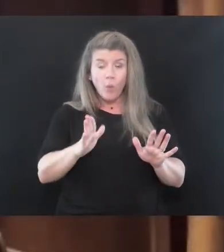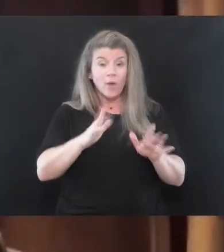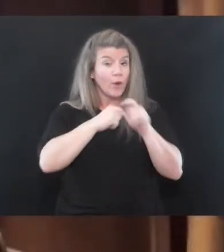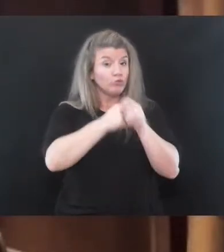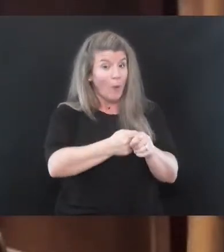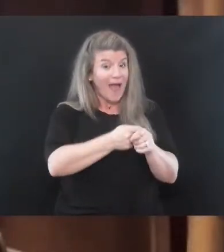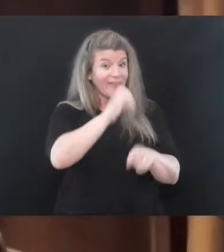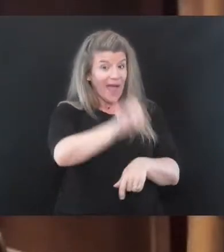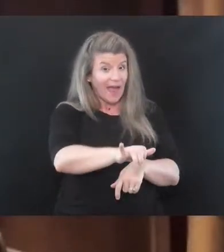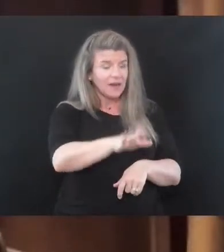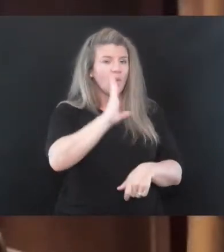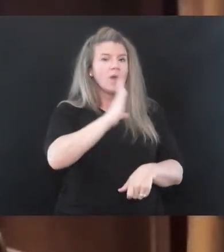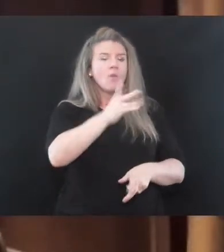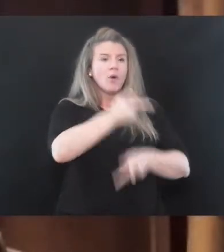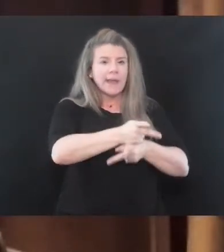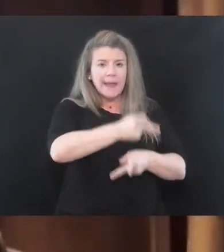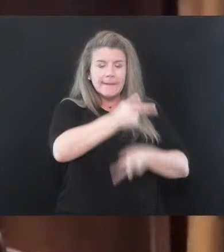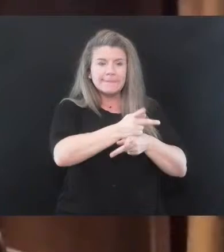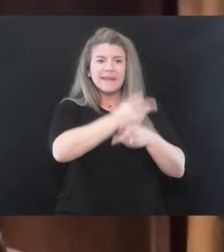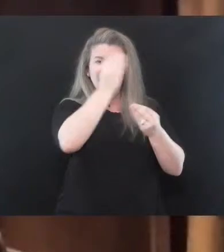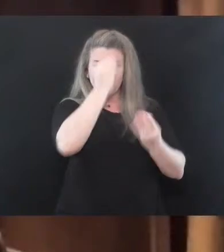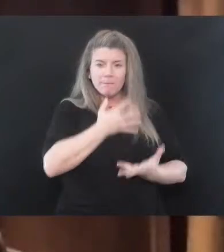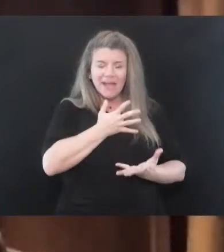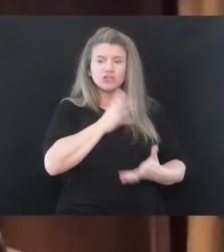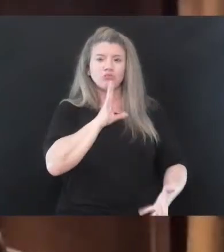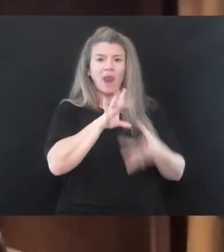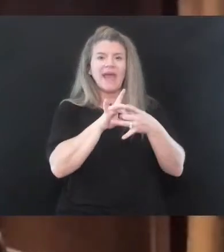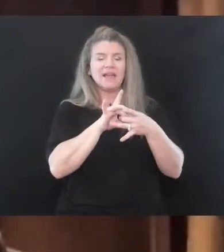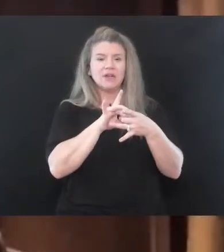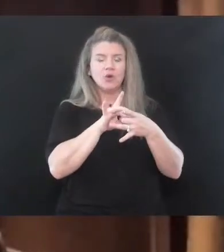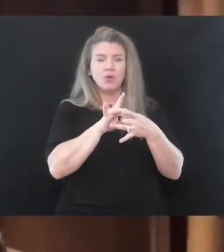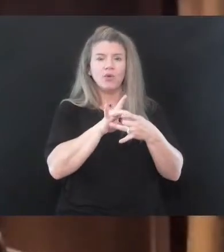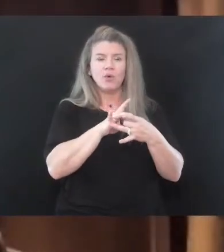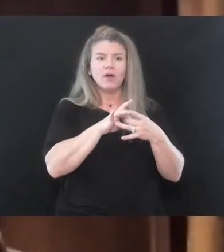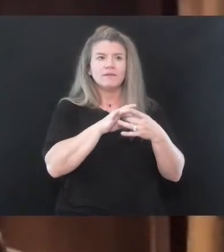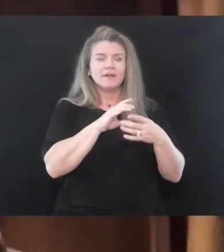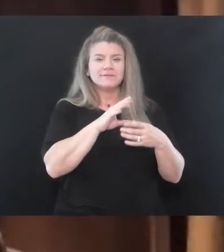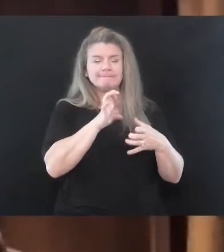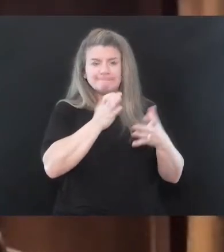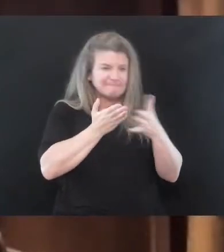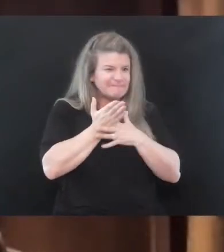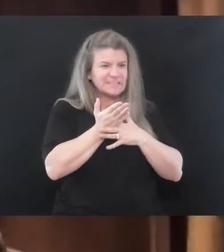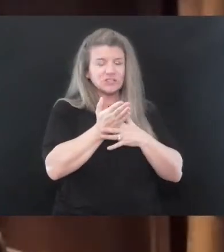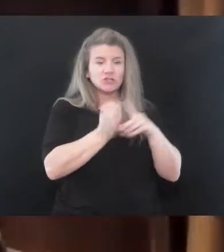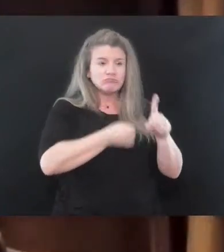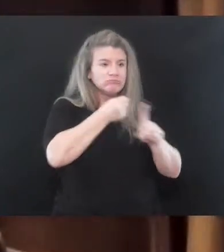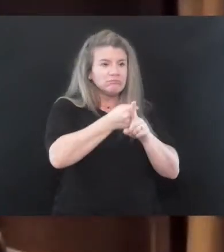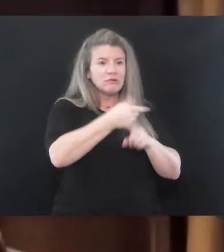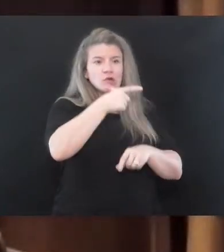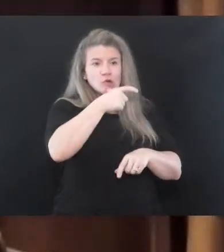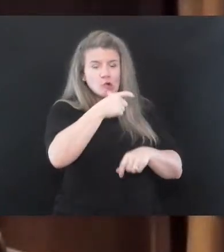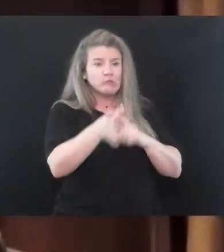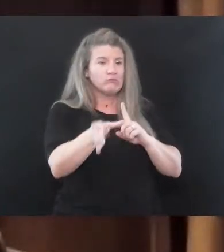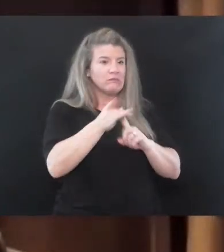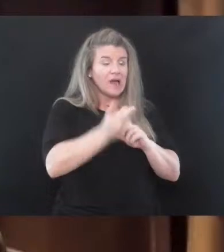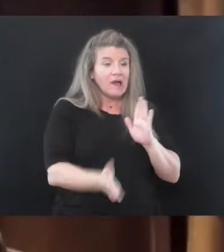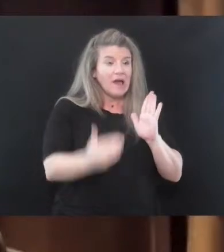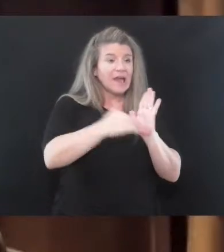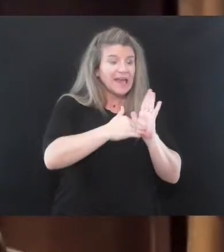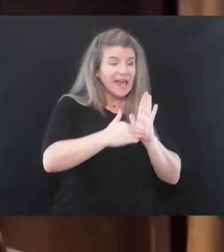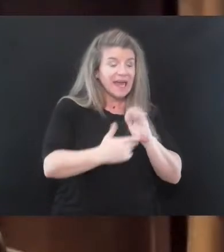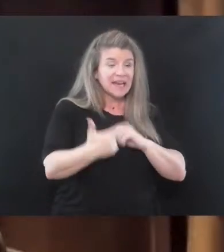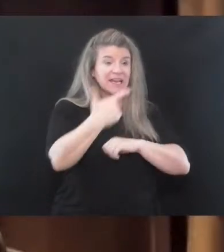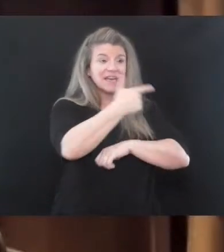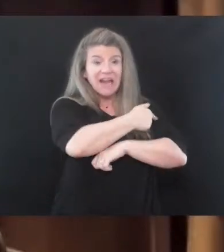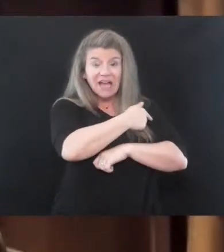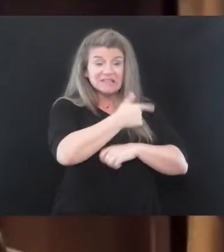that and we will keep up to date related to, the breakthrough cases we've had, which are people that test